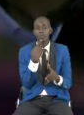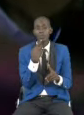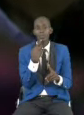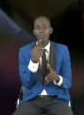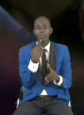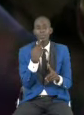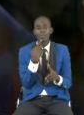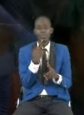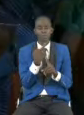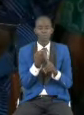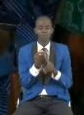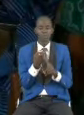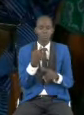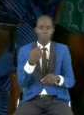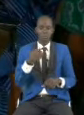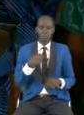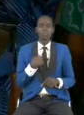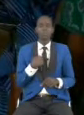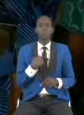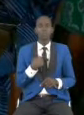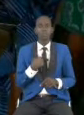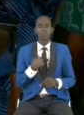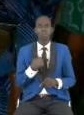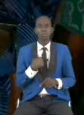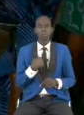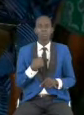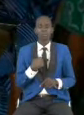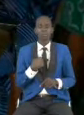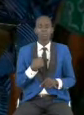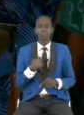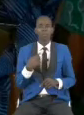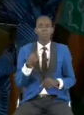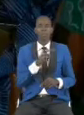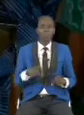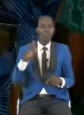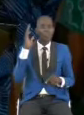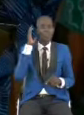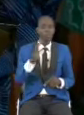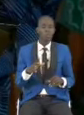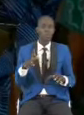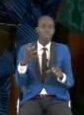mention your name. The Lord shall take away